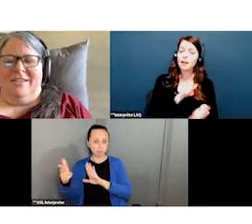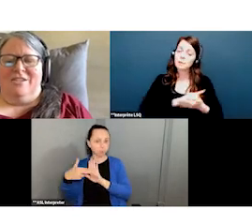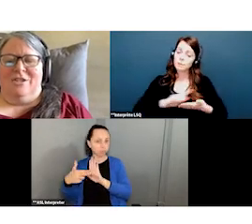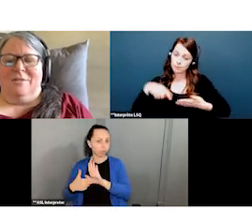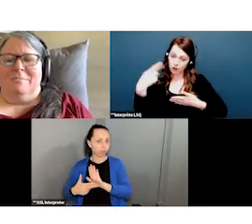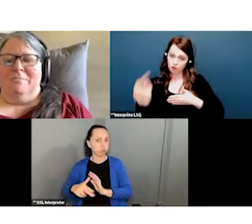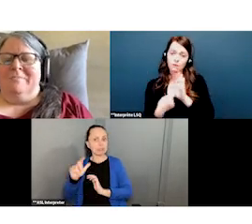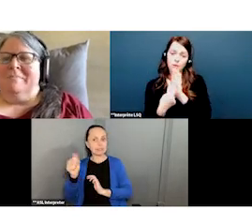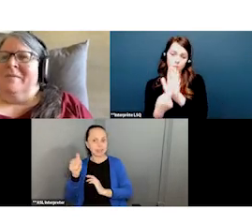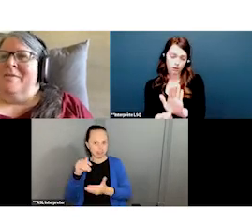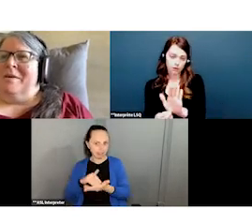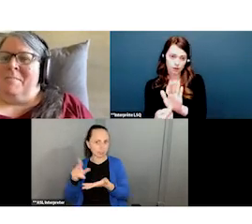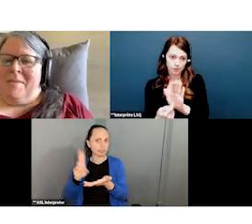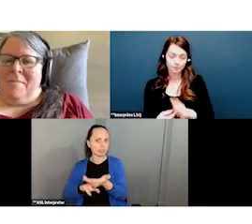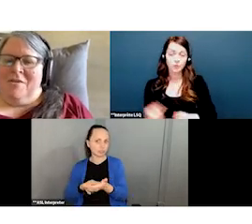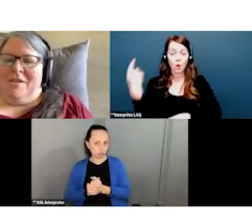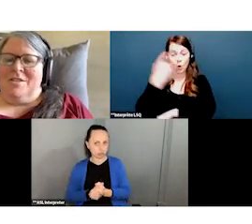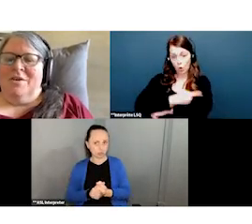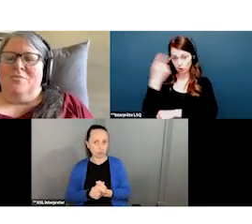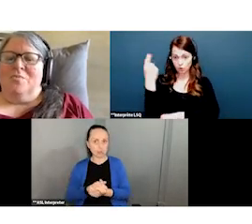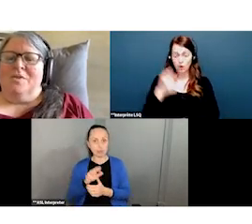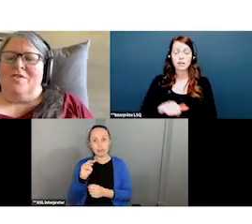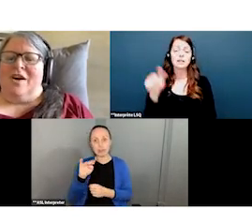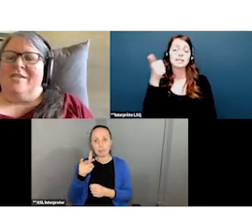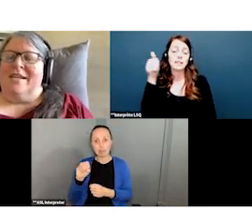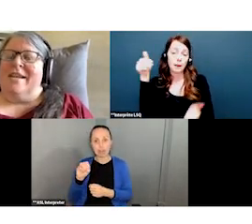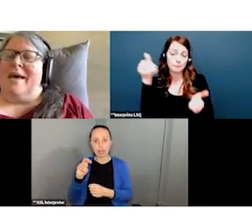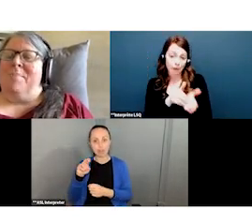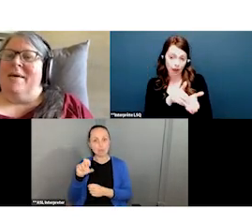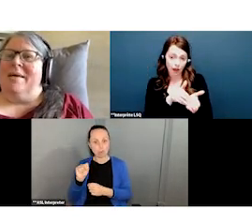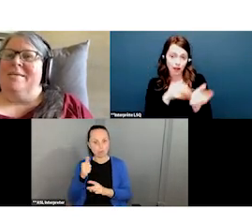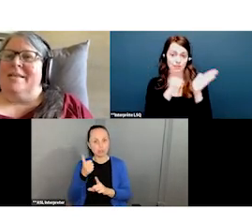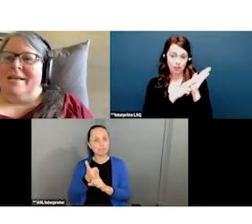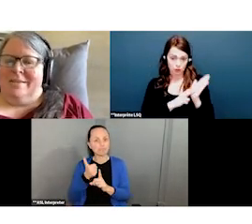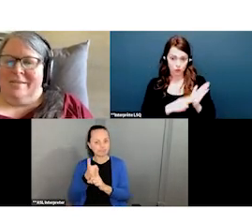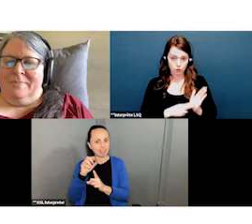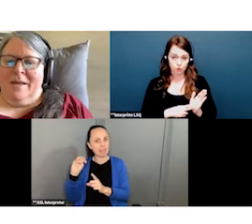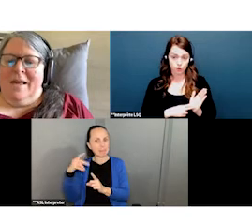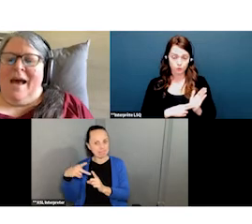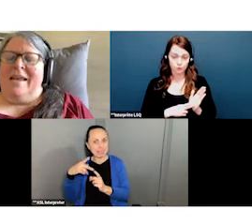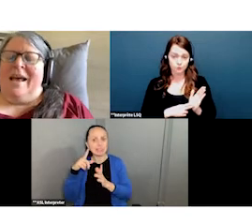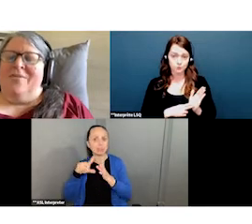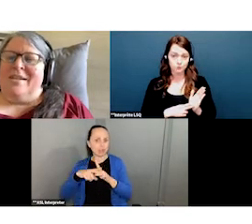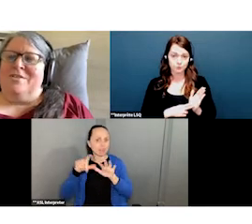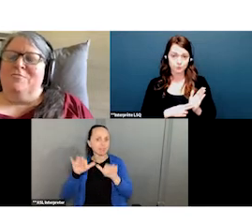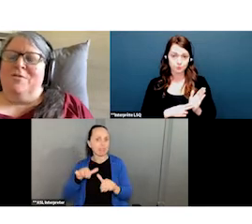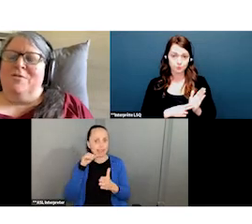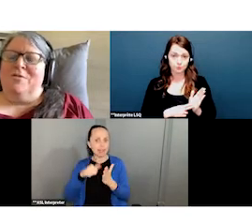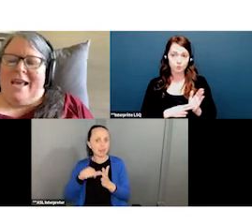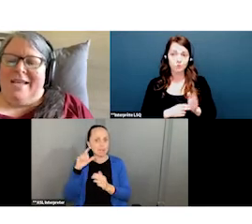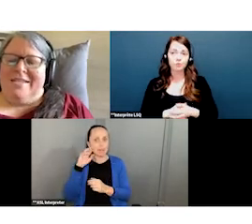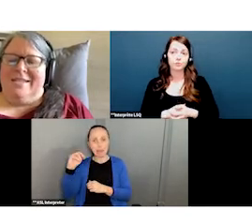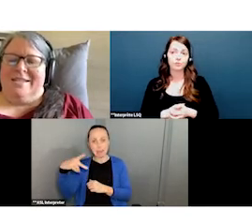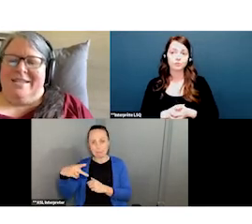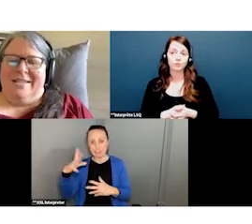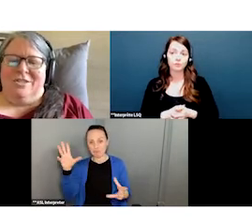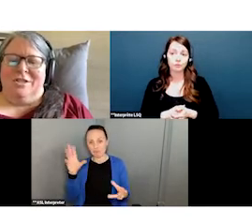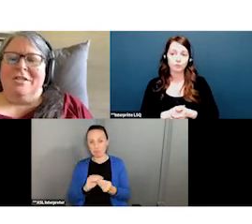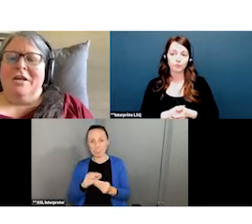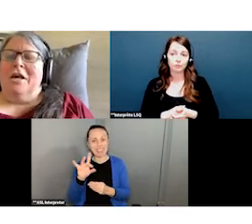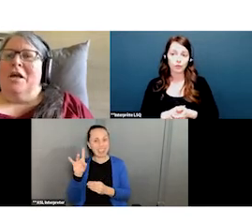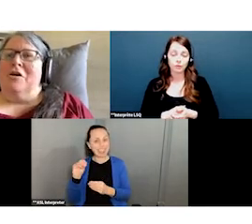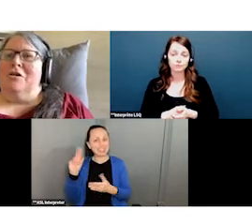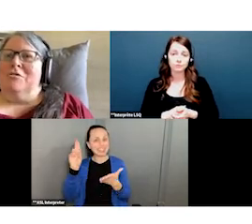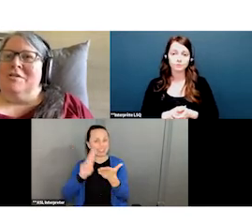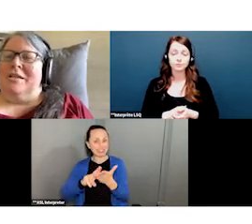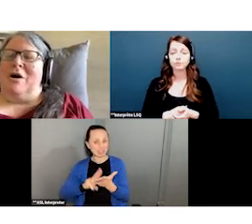10,000 signatures. Then Mike Morris started an MP's letter. And now that's at roughly 80